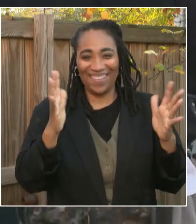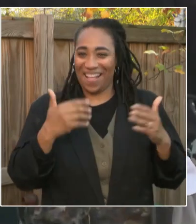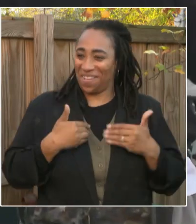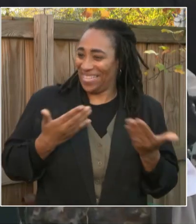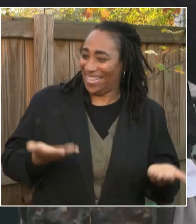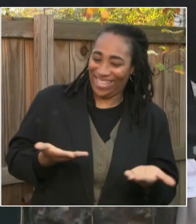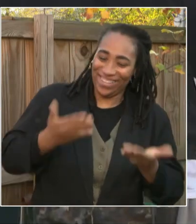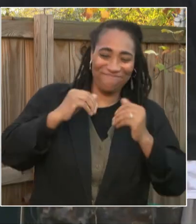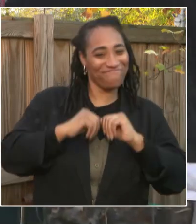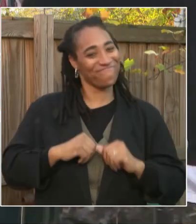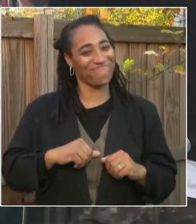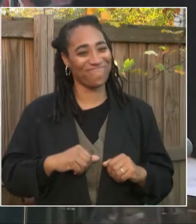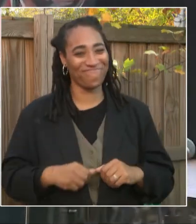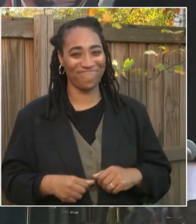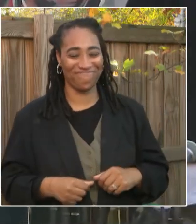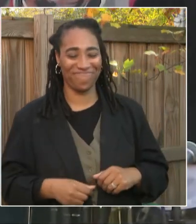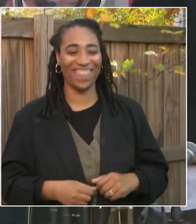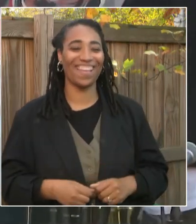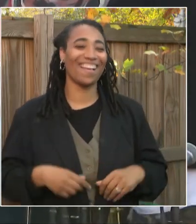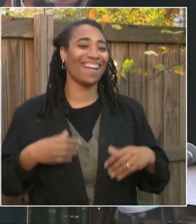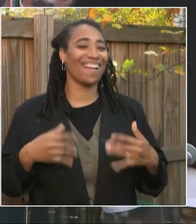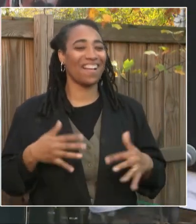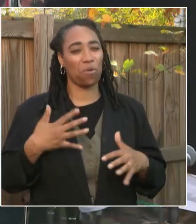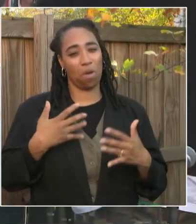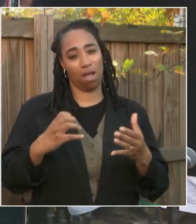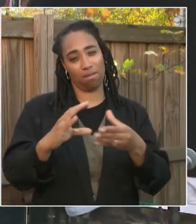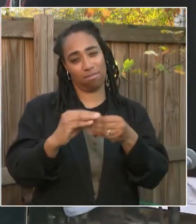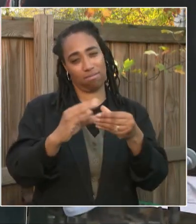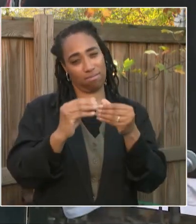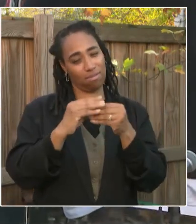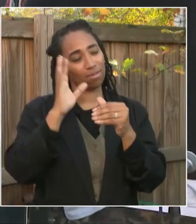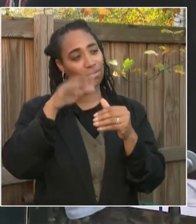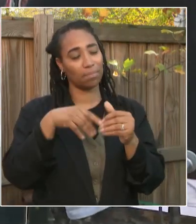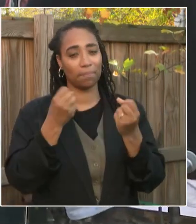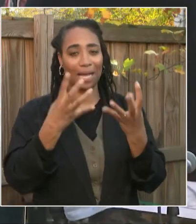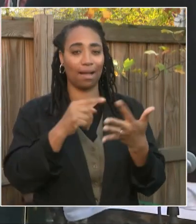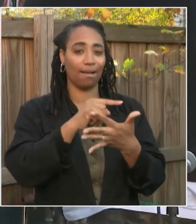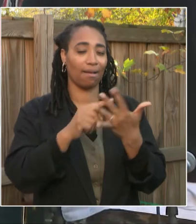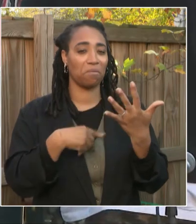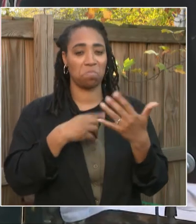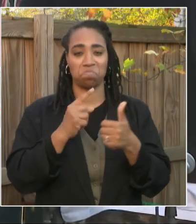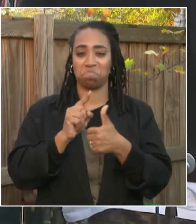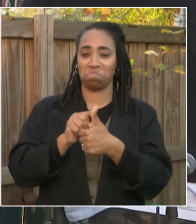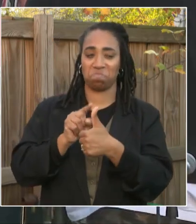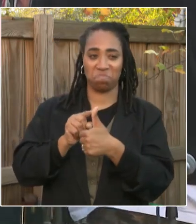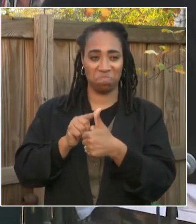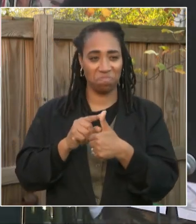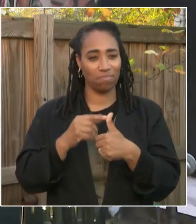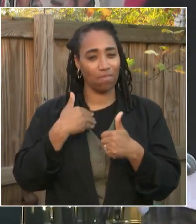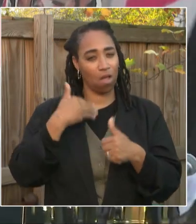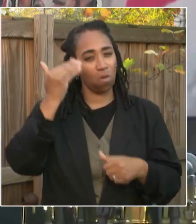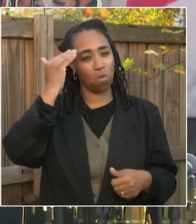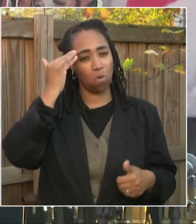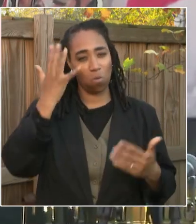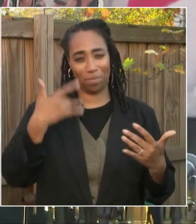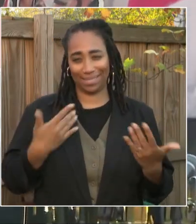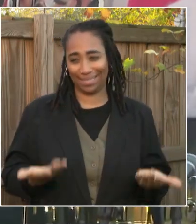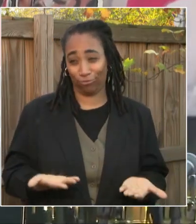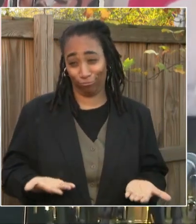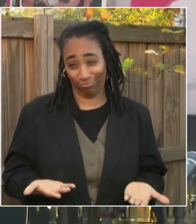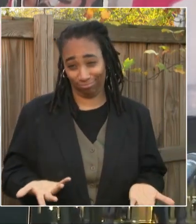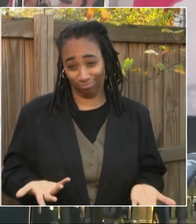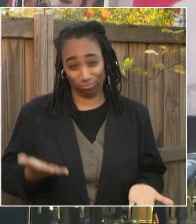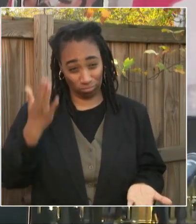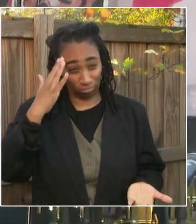going to be brief because we got a lot of things to get accomplished, but we all know why we're here today, right? When Mayor